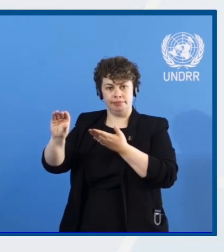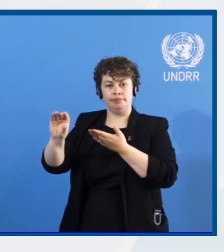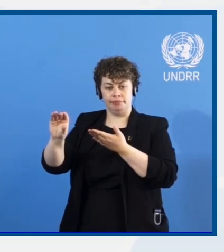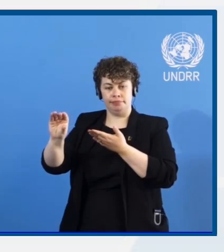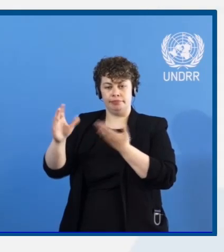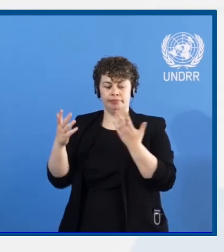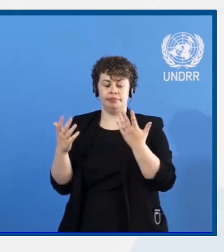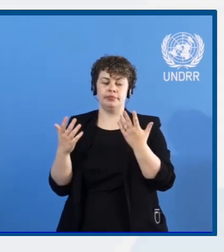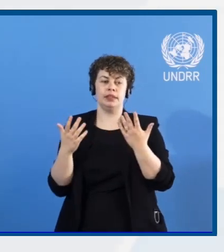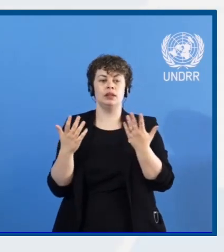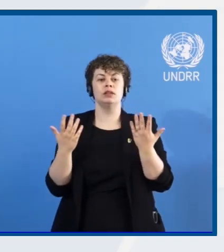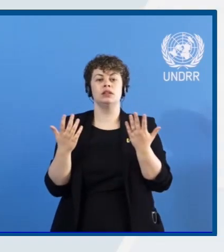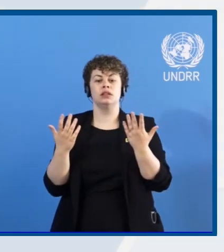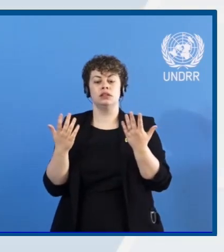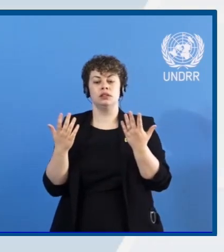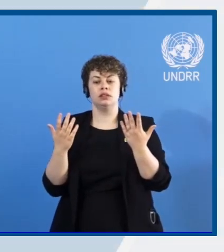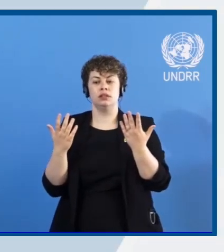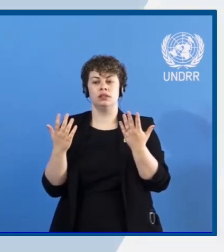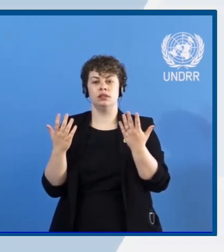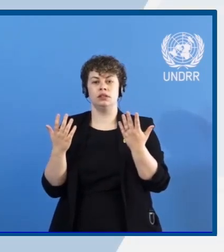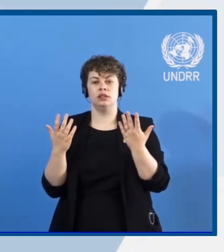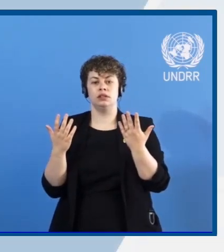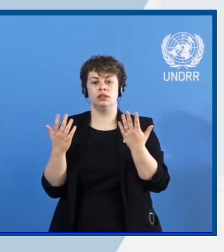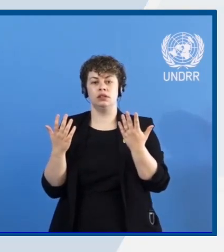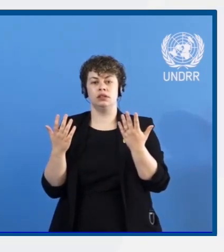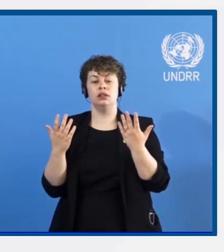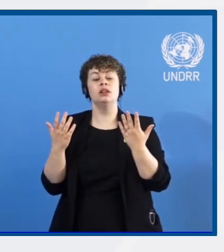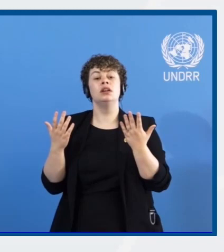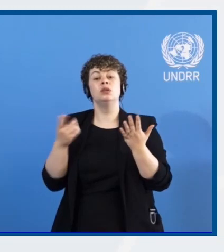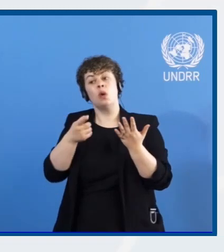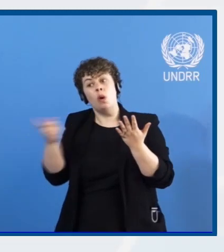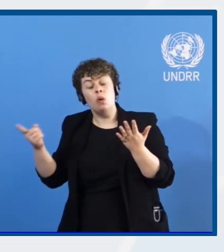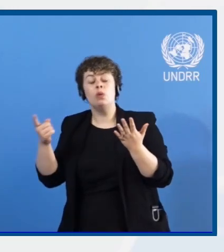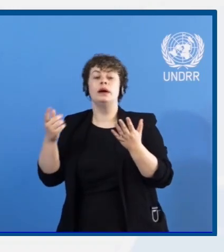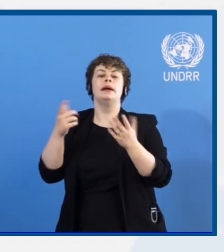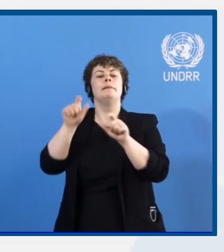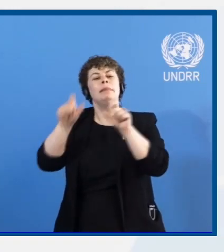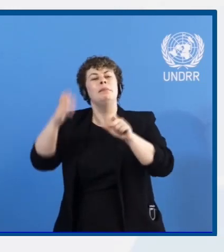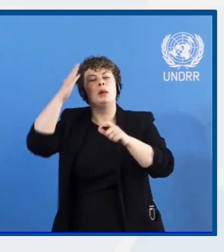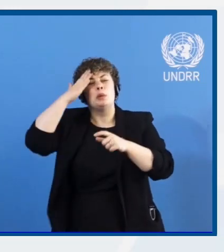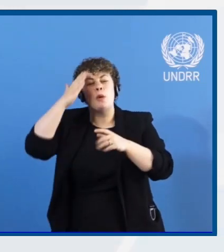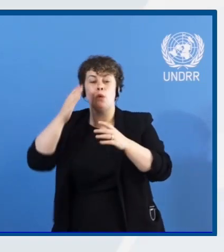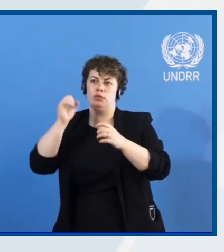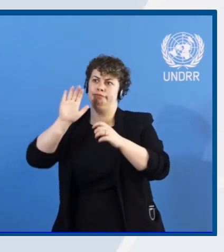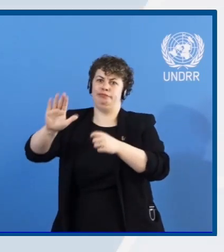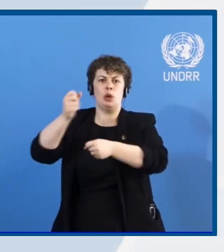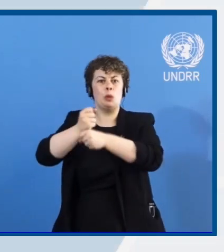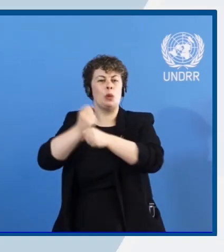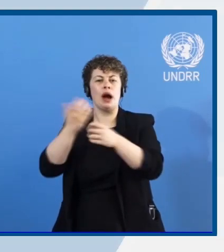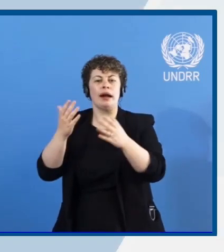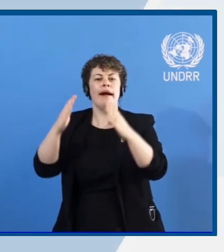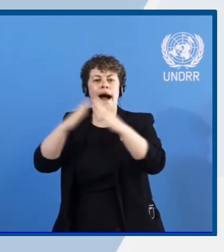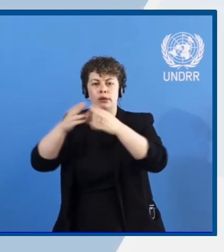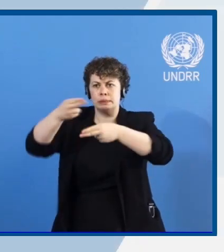issue low interest loans as incentives to developers to include the use